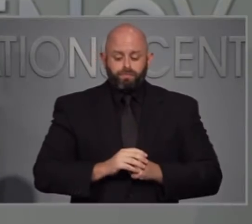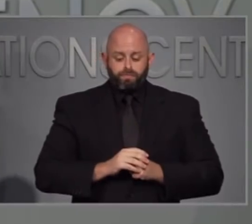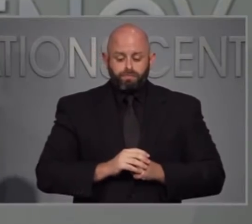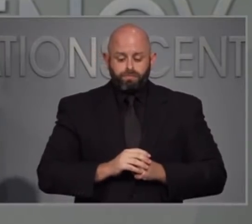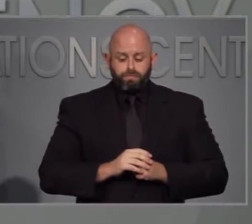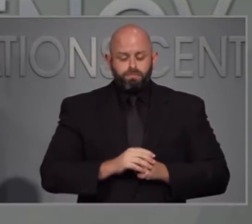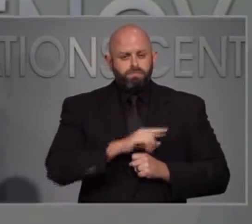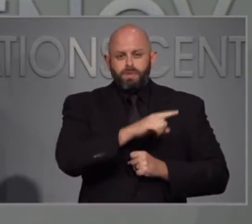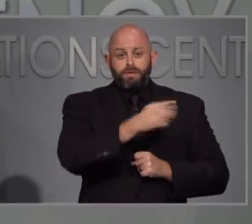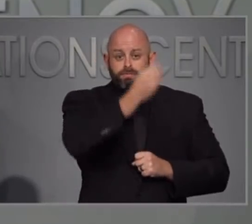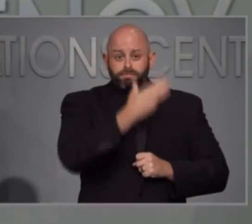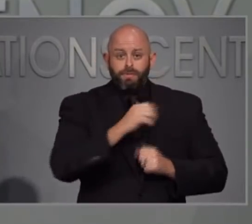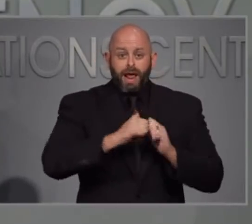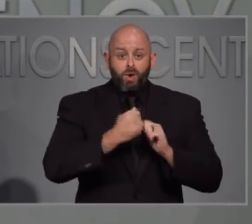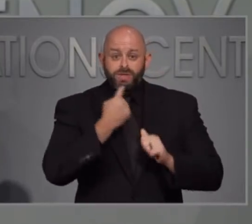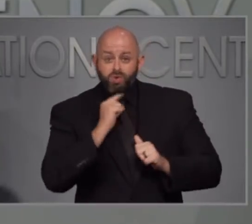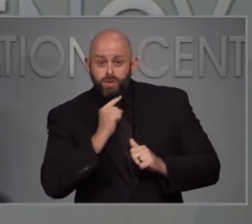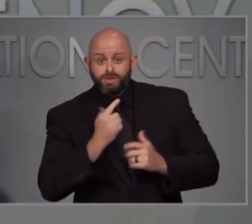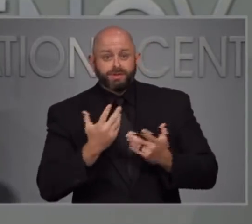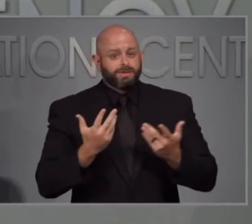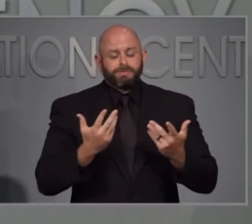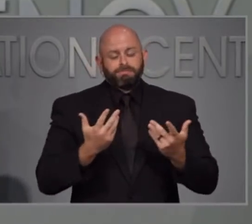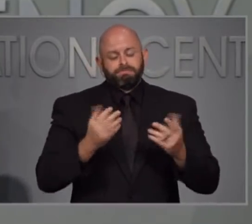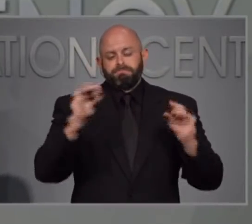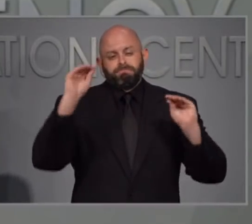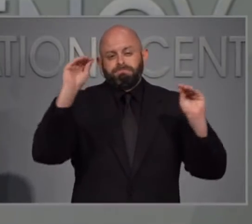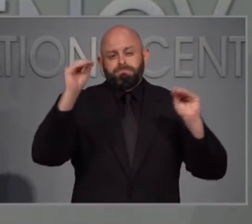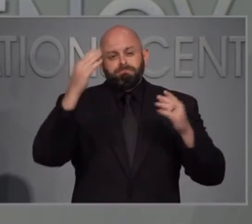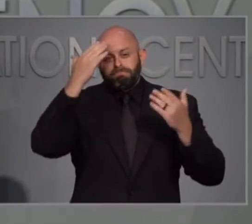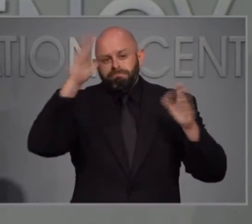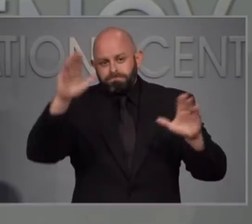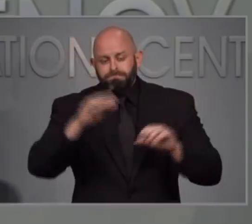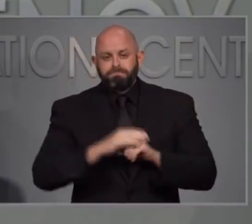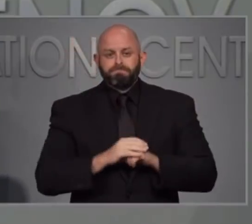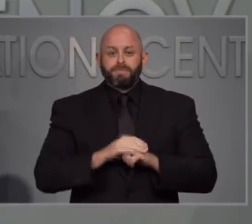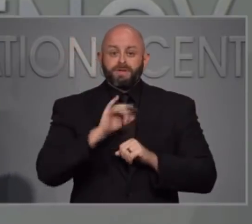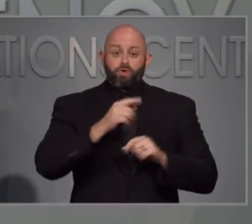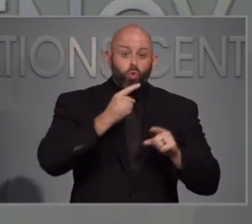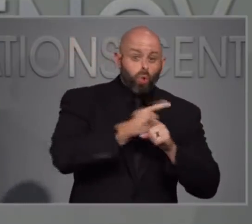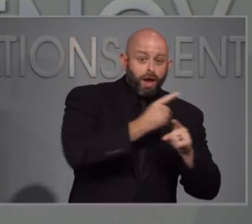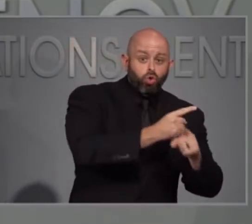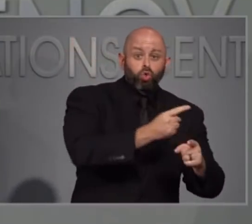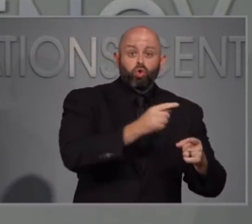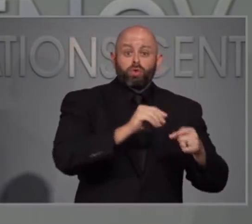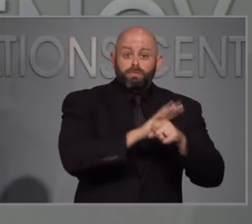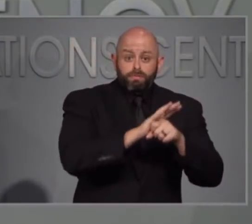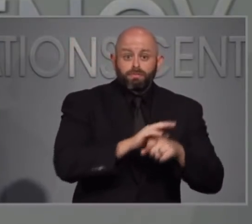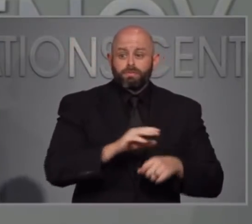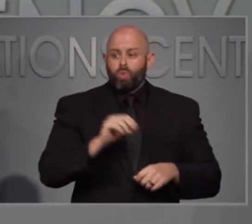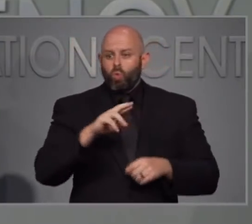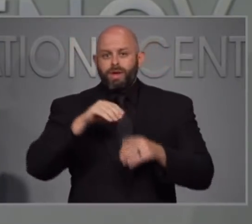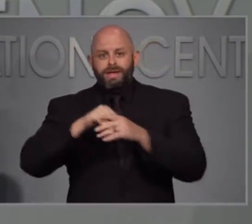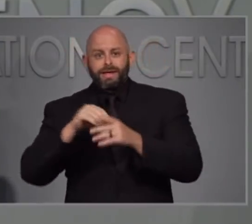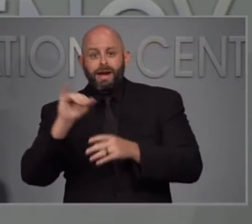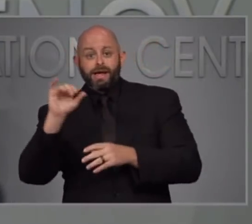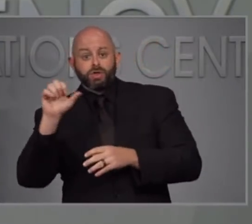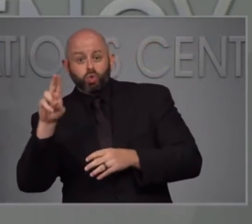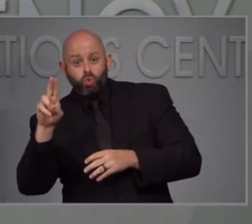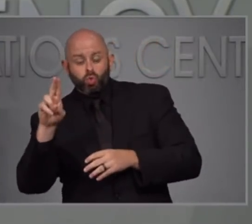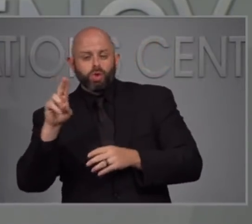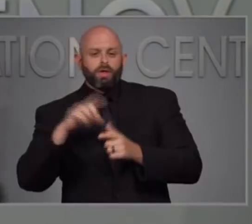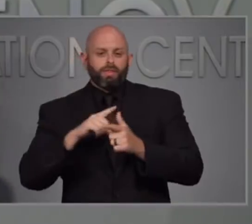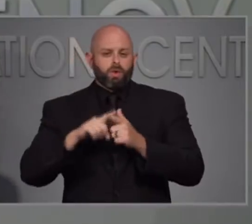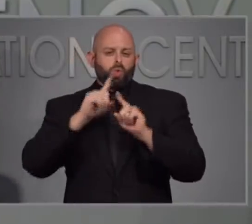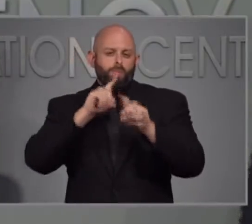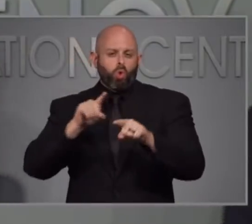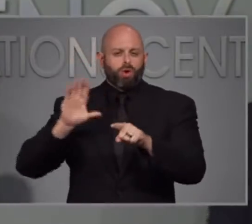severity. If they're on a regular floor, they're reported as a COVID-19 patient. If they're in the ICU, they're reported as an ICU COVID